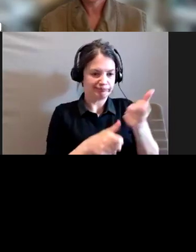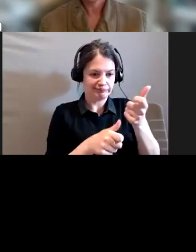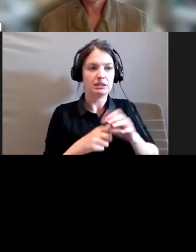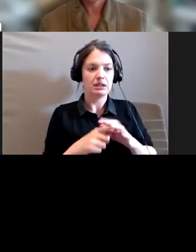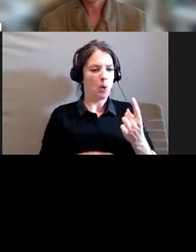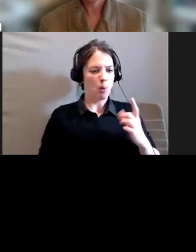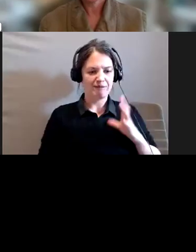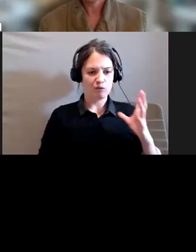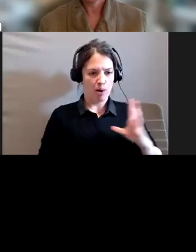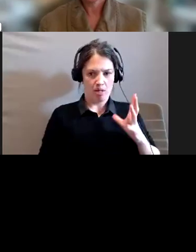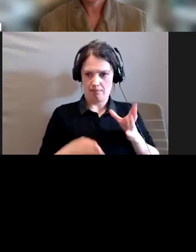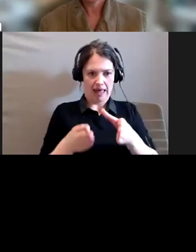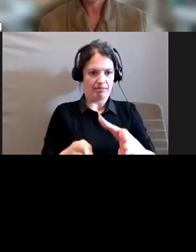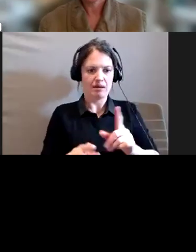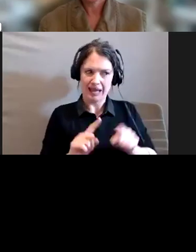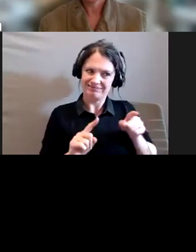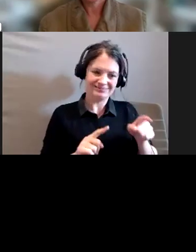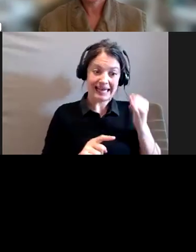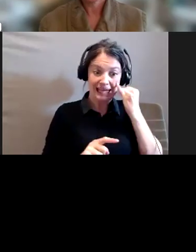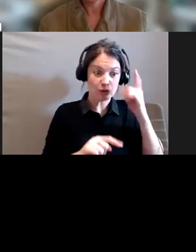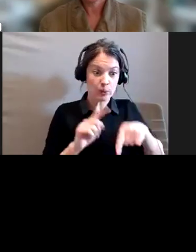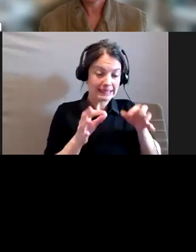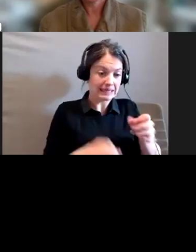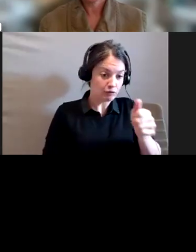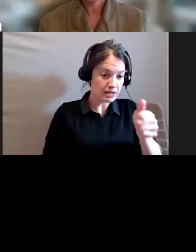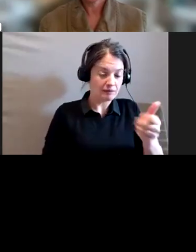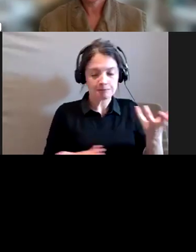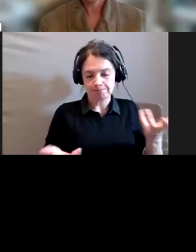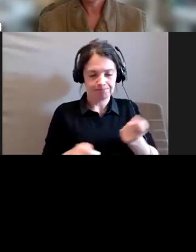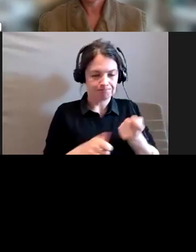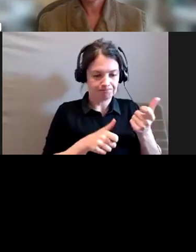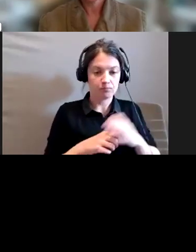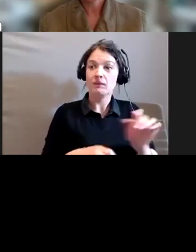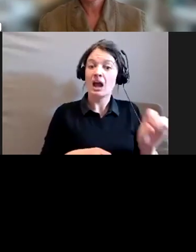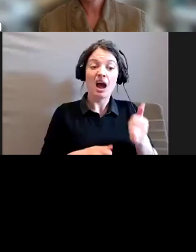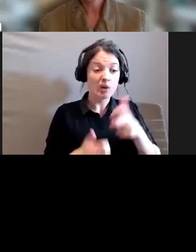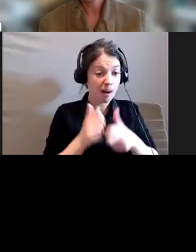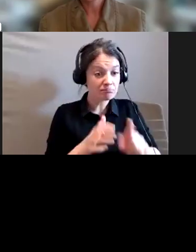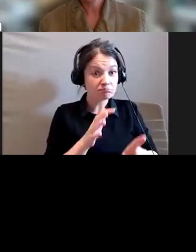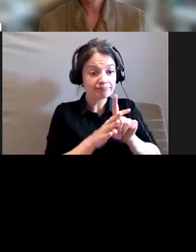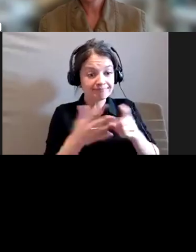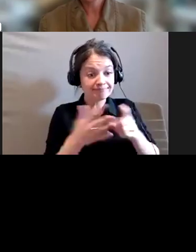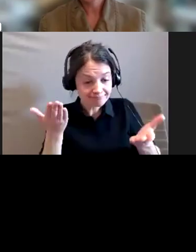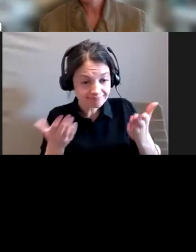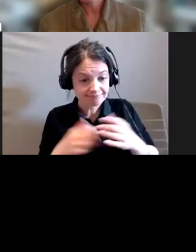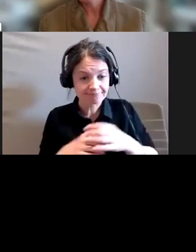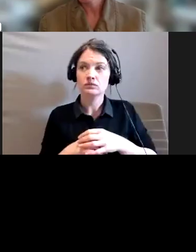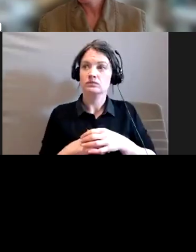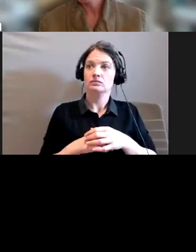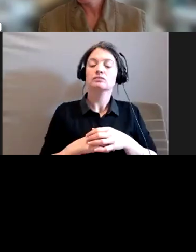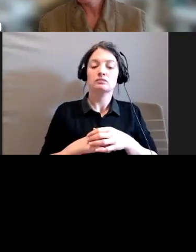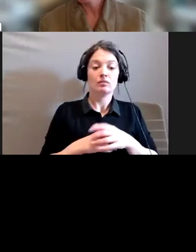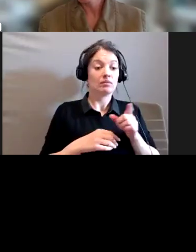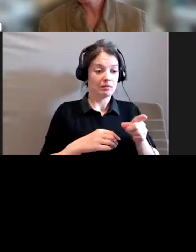the system offers. So I would some other problems you would have. It transfers authority